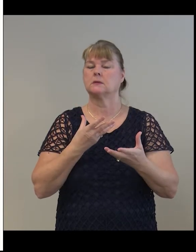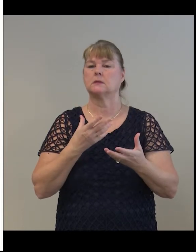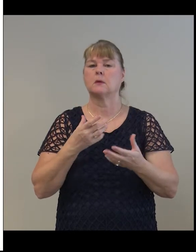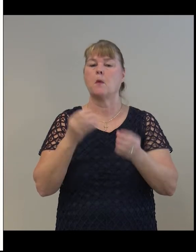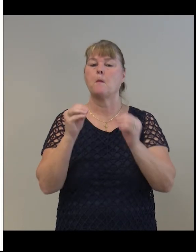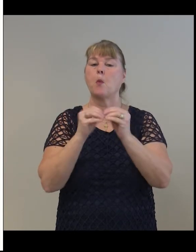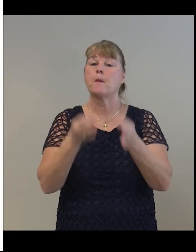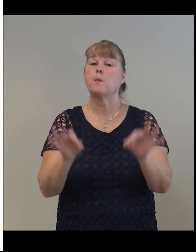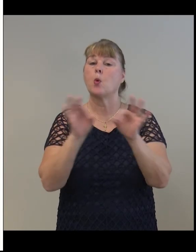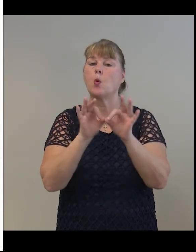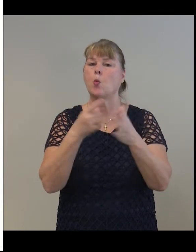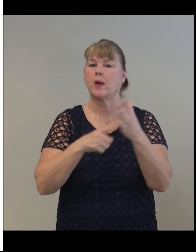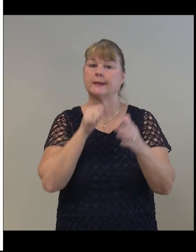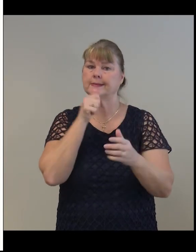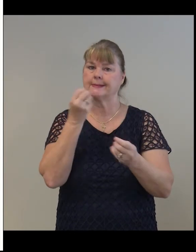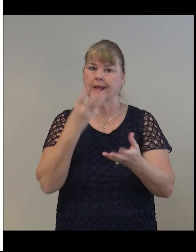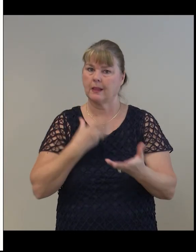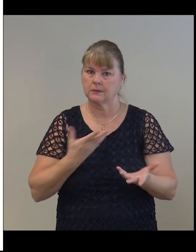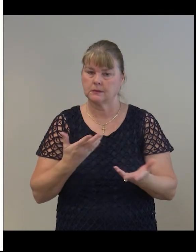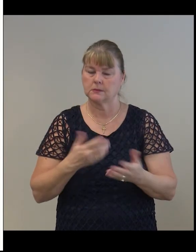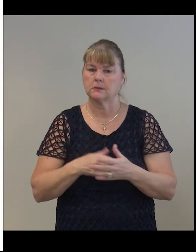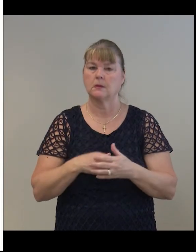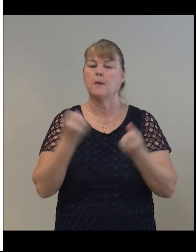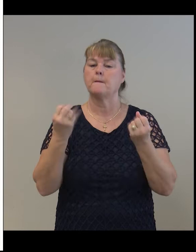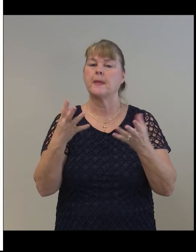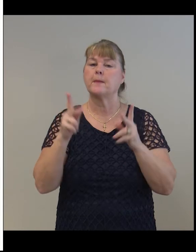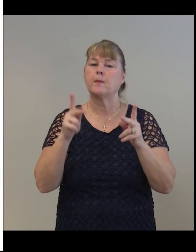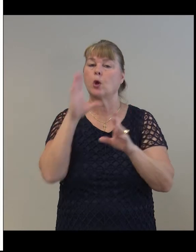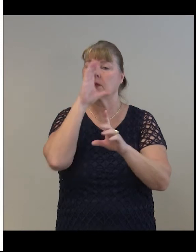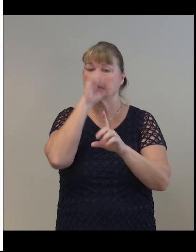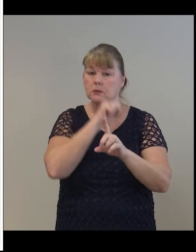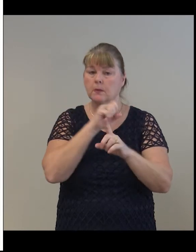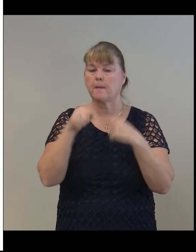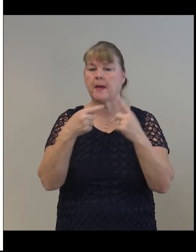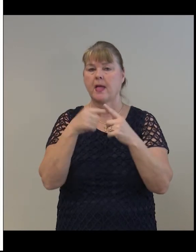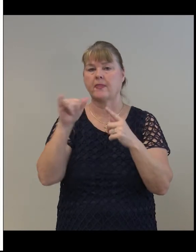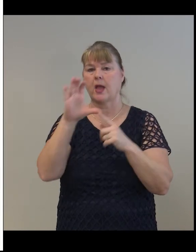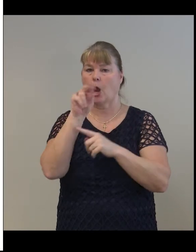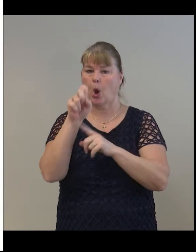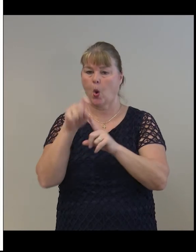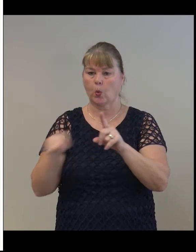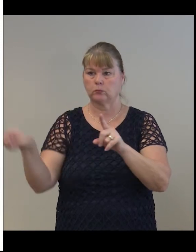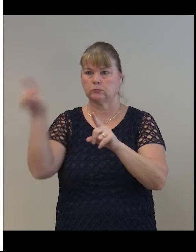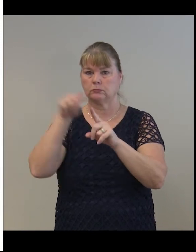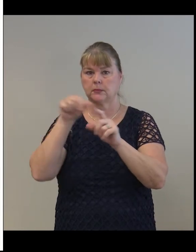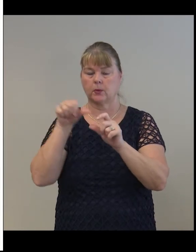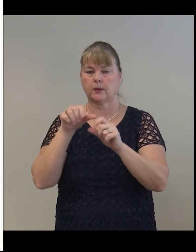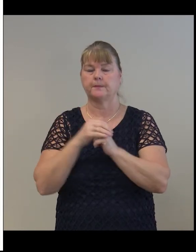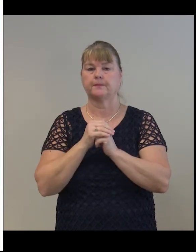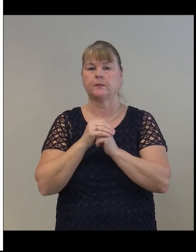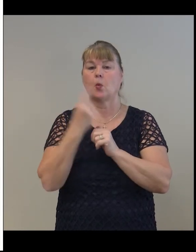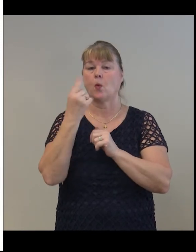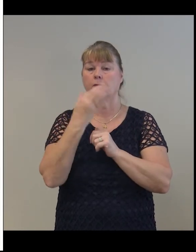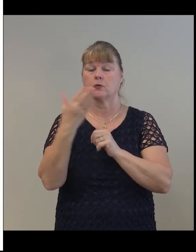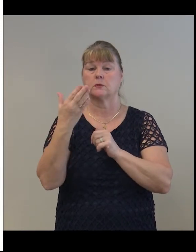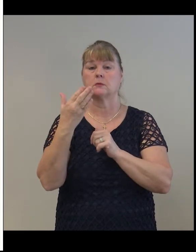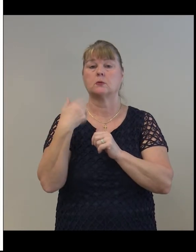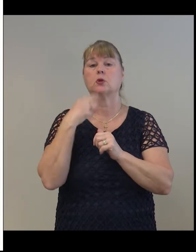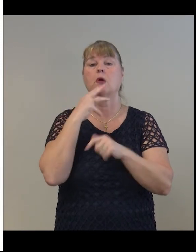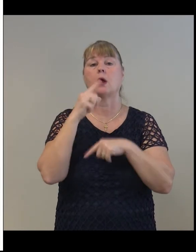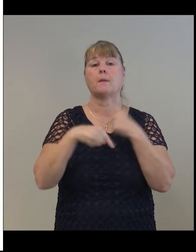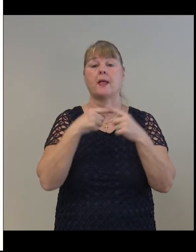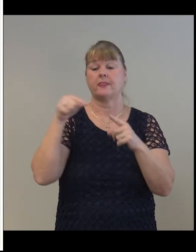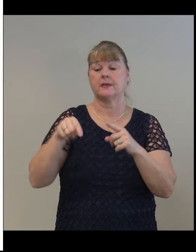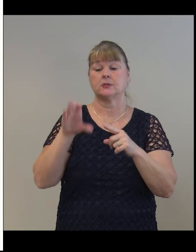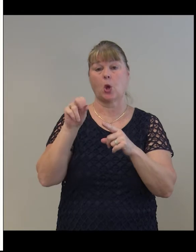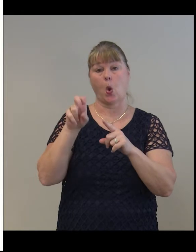you, but more importantly, what it doesn't, and what a lot of people assume about this cone. So one of the first things I want to talk